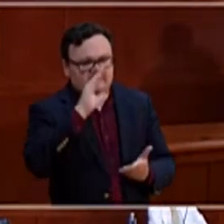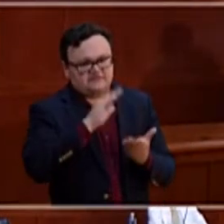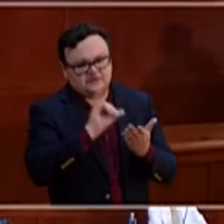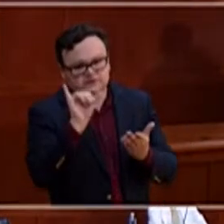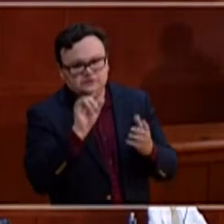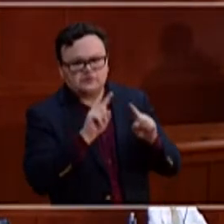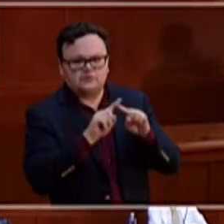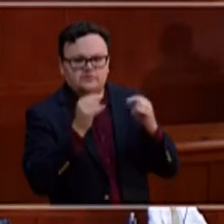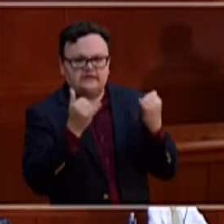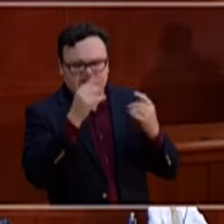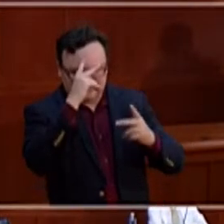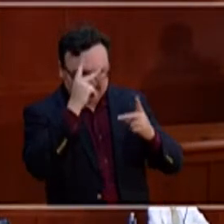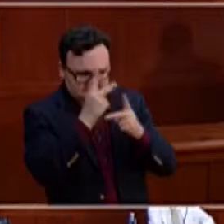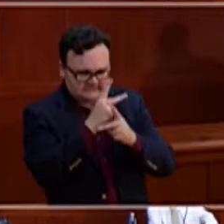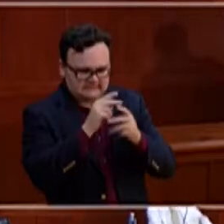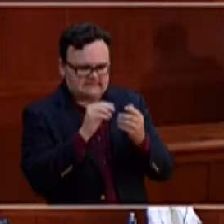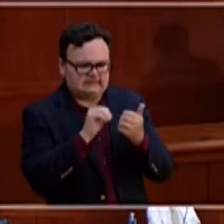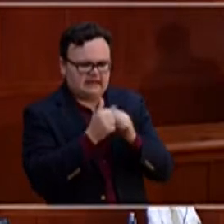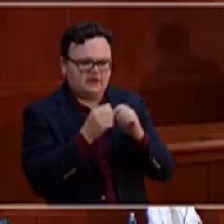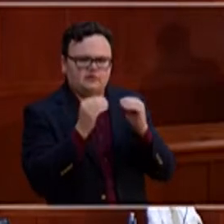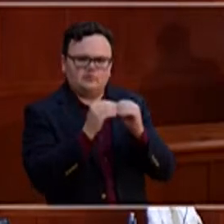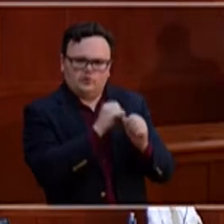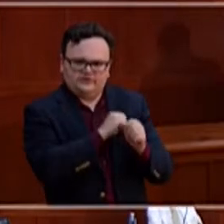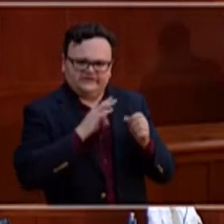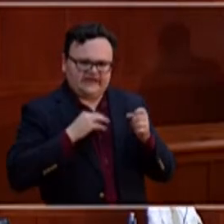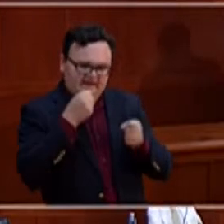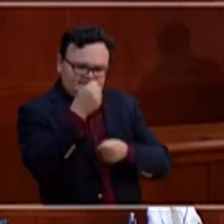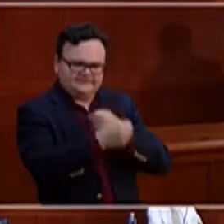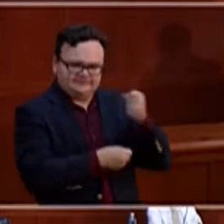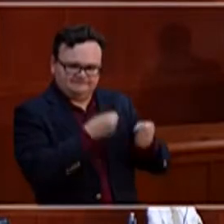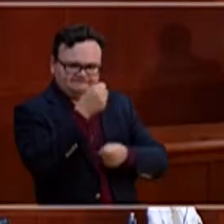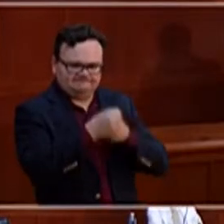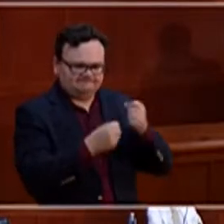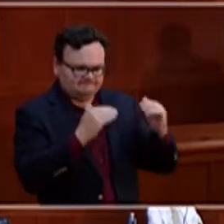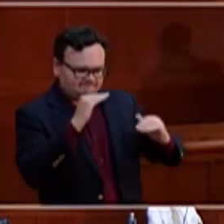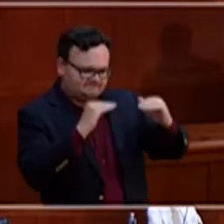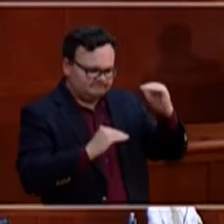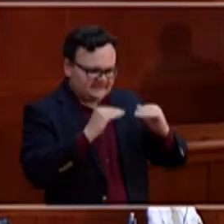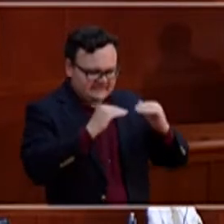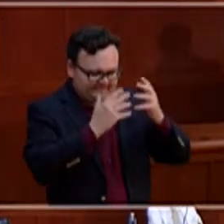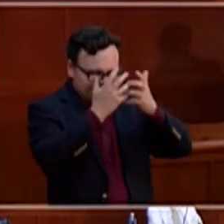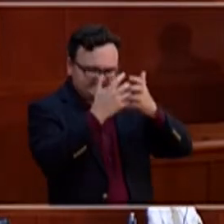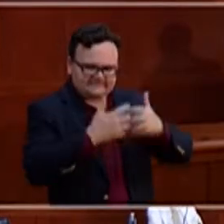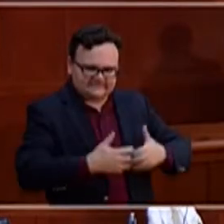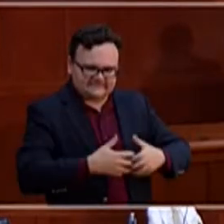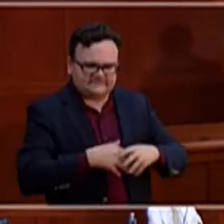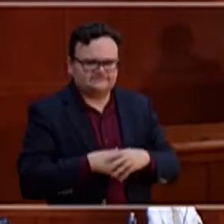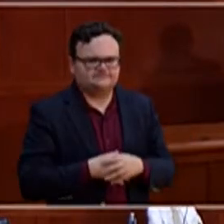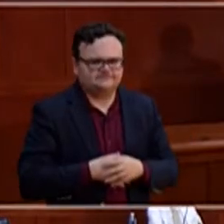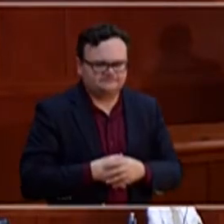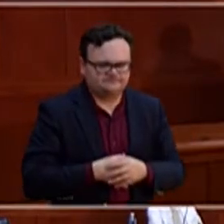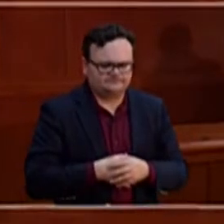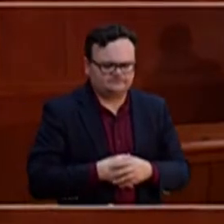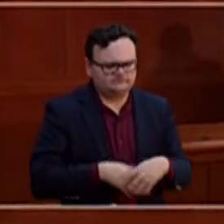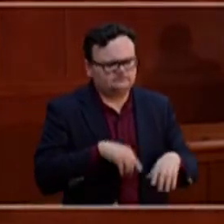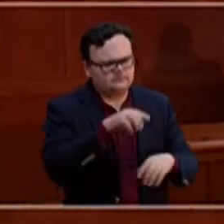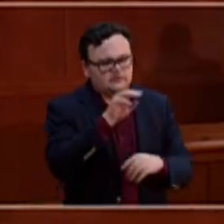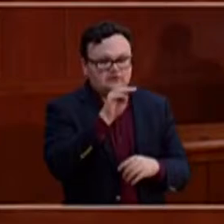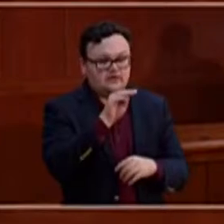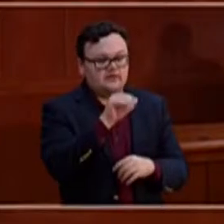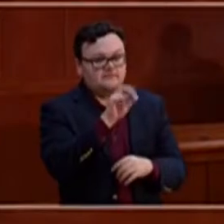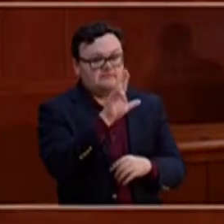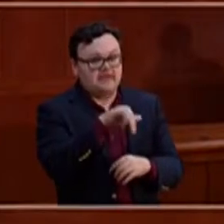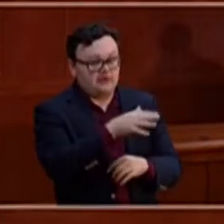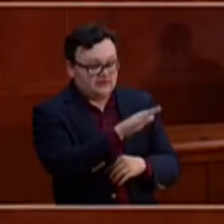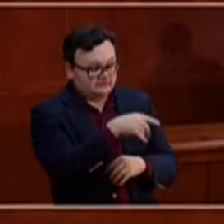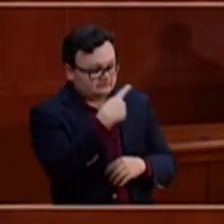that we have a number of folks. Can you talk about, Mary, just the scope of all these facilities, where we stand now,